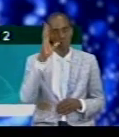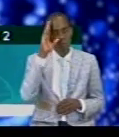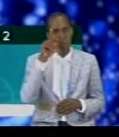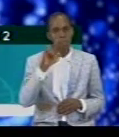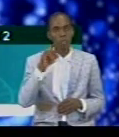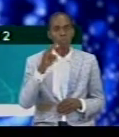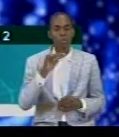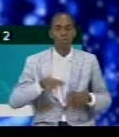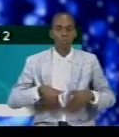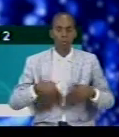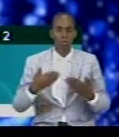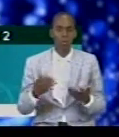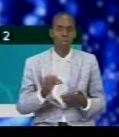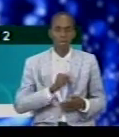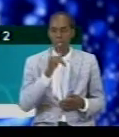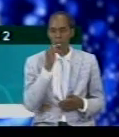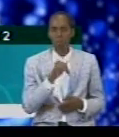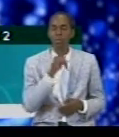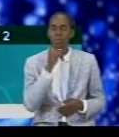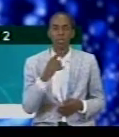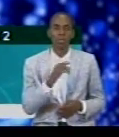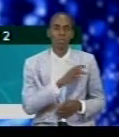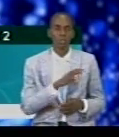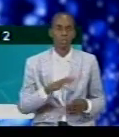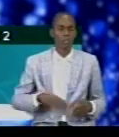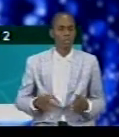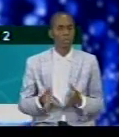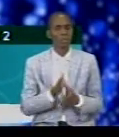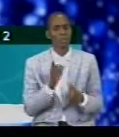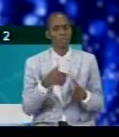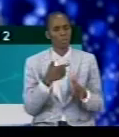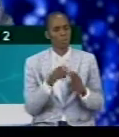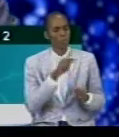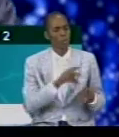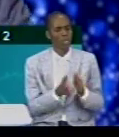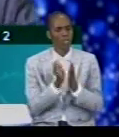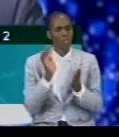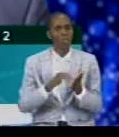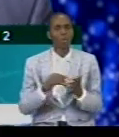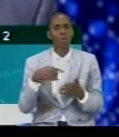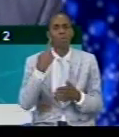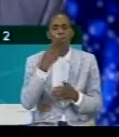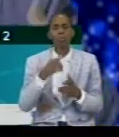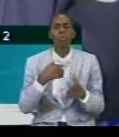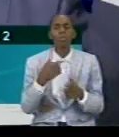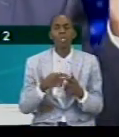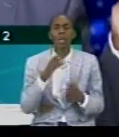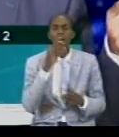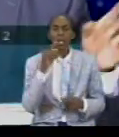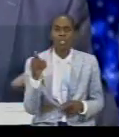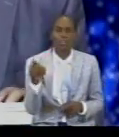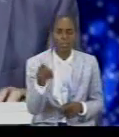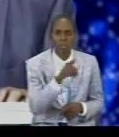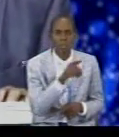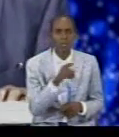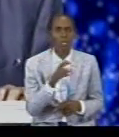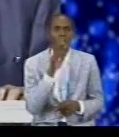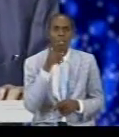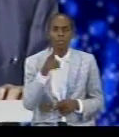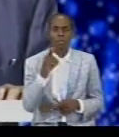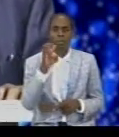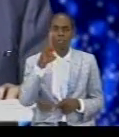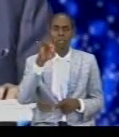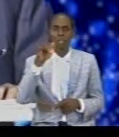"What then? Art thou Elias?" And he said, "I am not. Art thou that prophet?" And he answered,